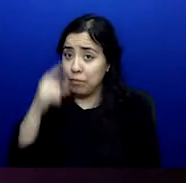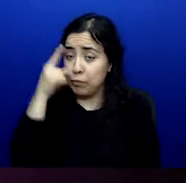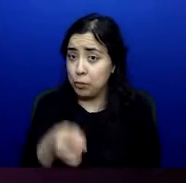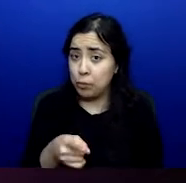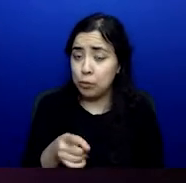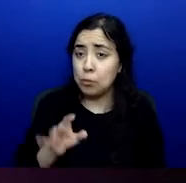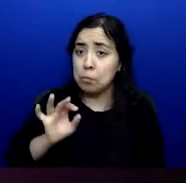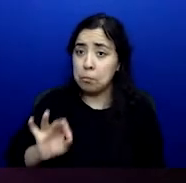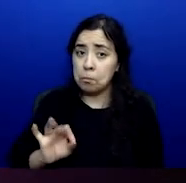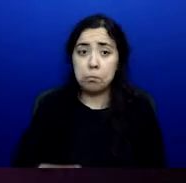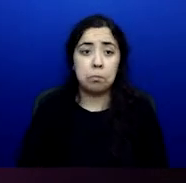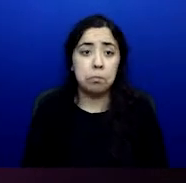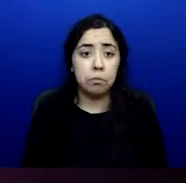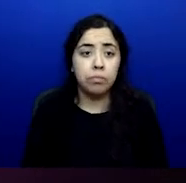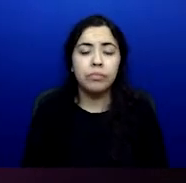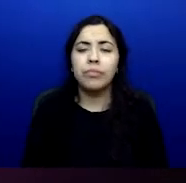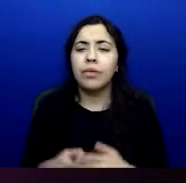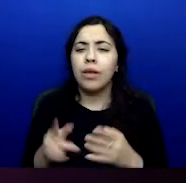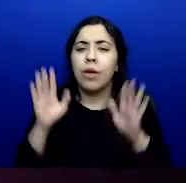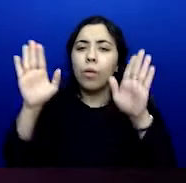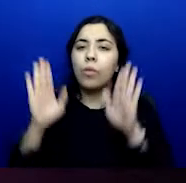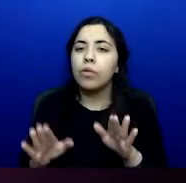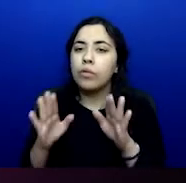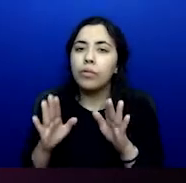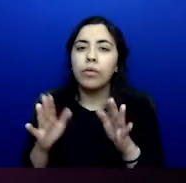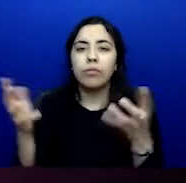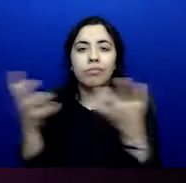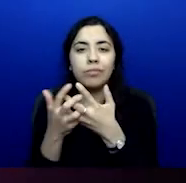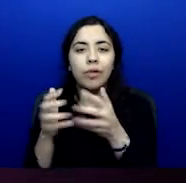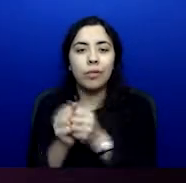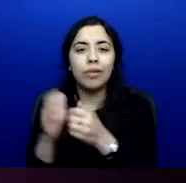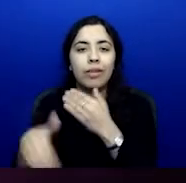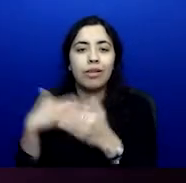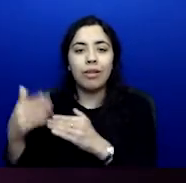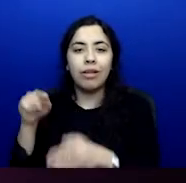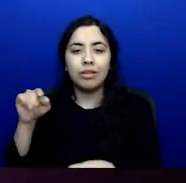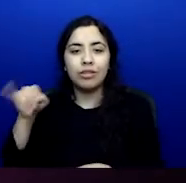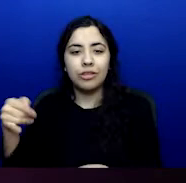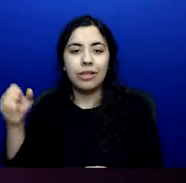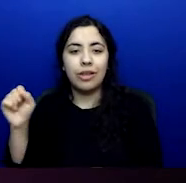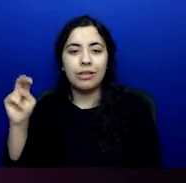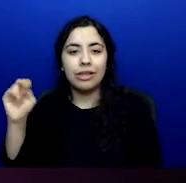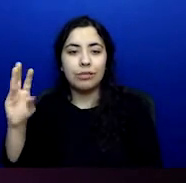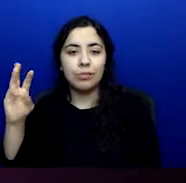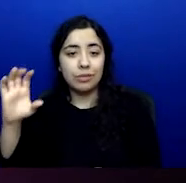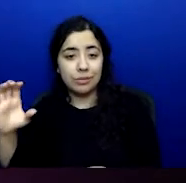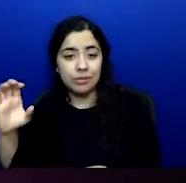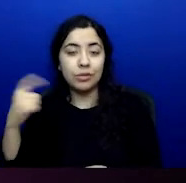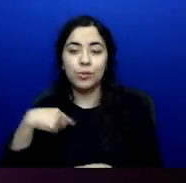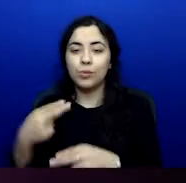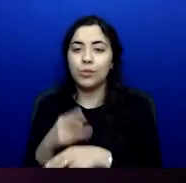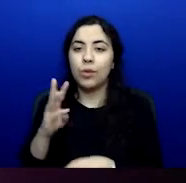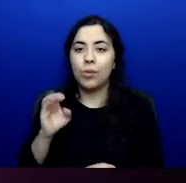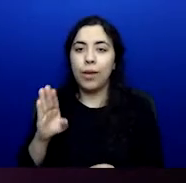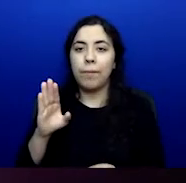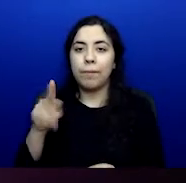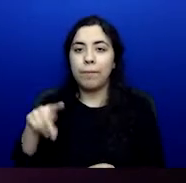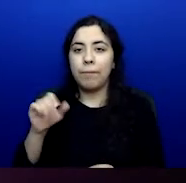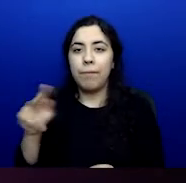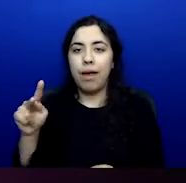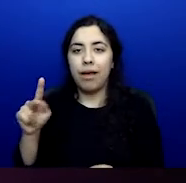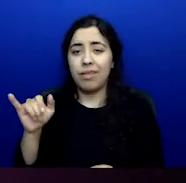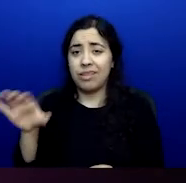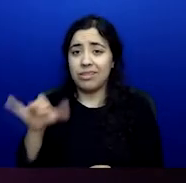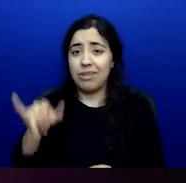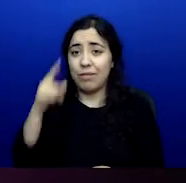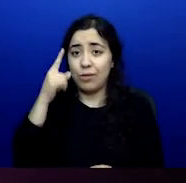And so this works great with Next.js, the SWC, because we use a Webpack loader that does this. And so you